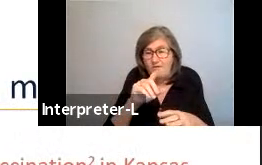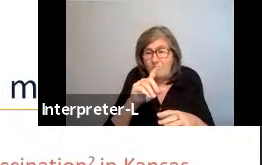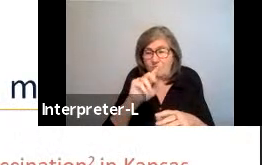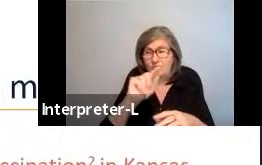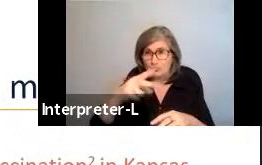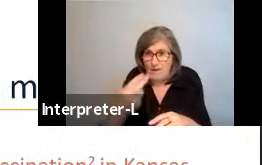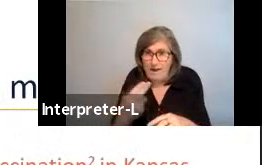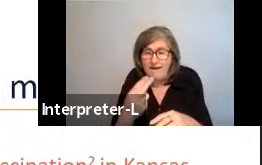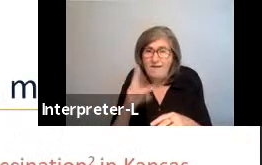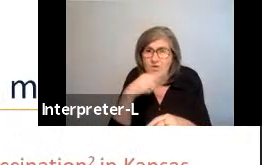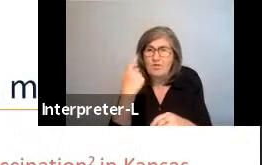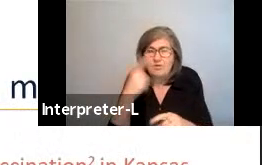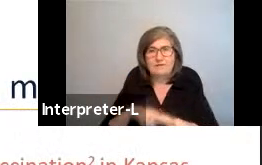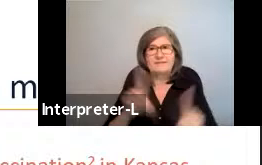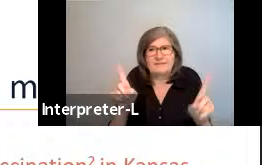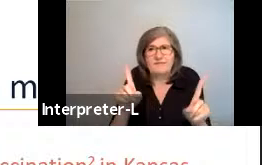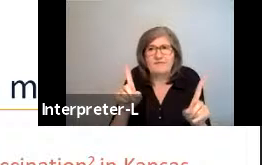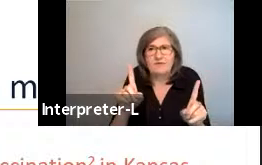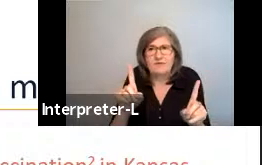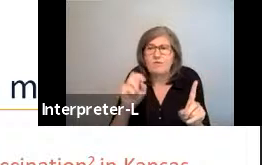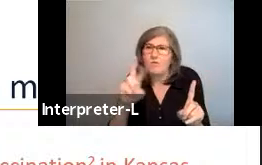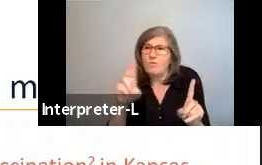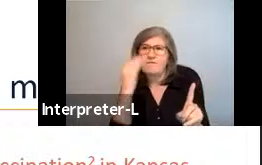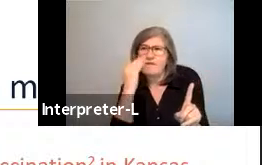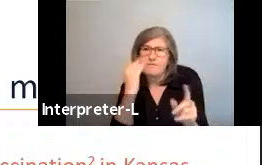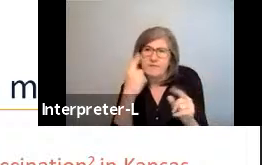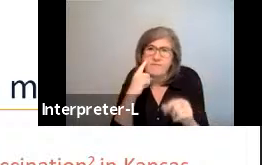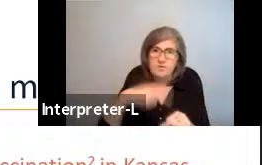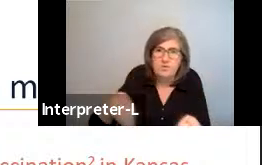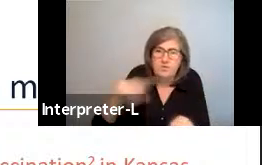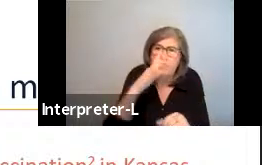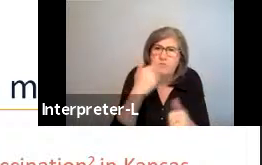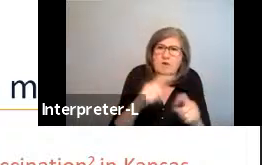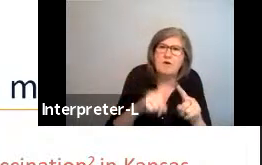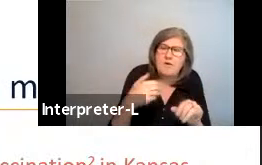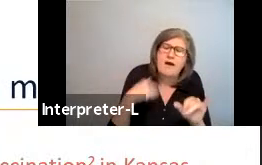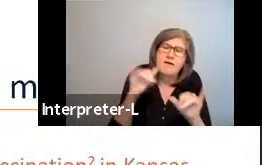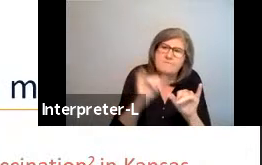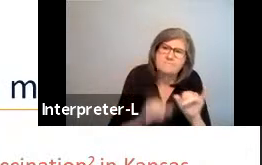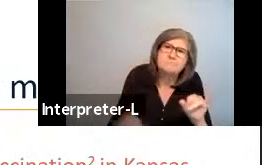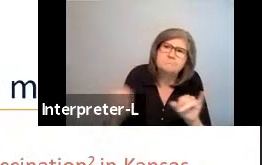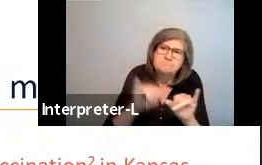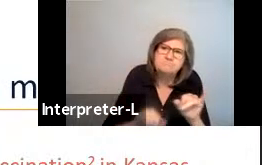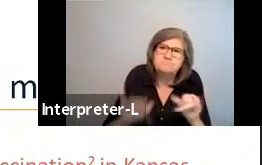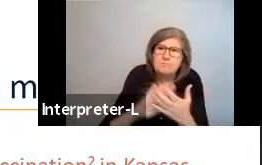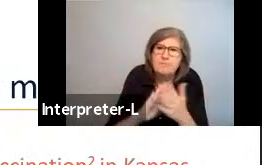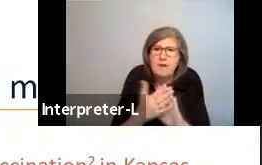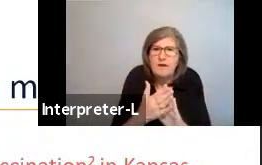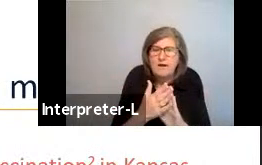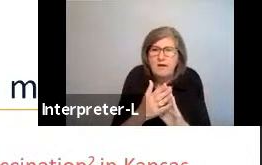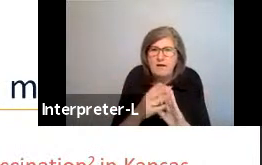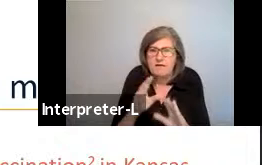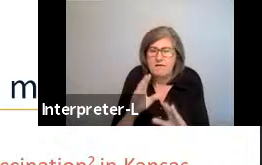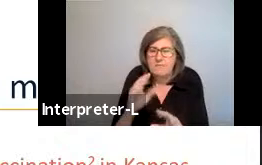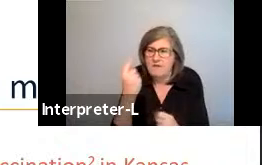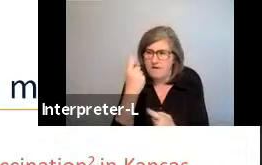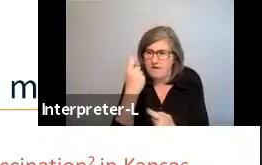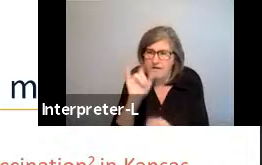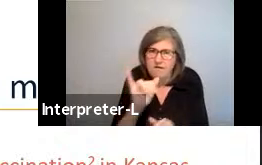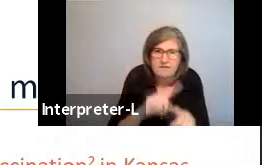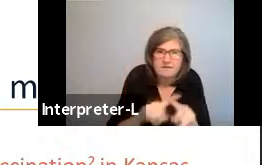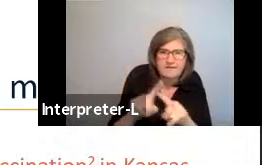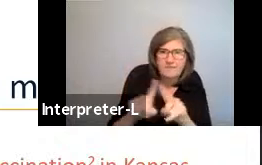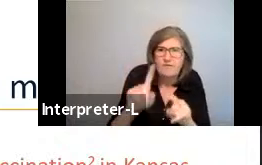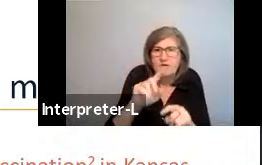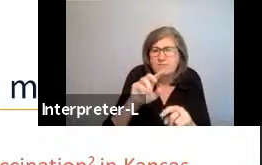going to try to get into a cadence so that you can expect to see the same sorts of metrics and give you a sense of what's happening